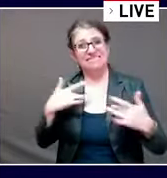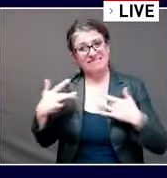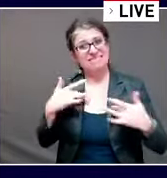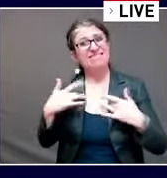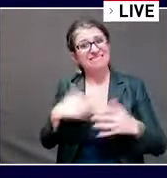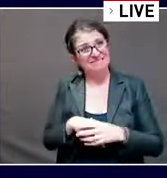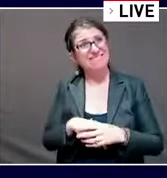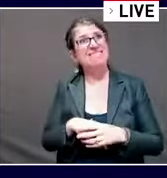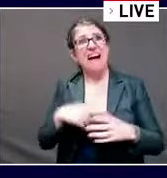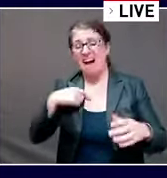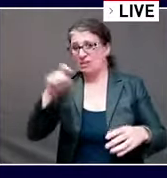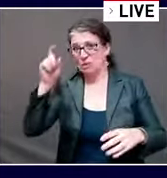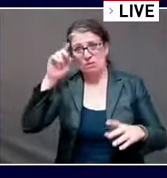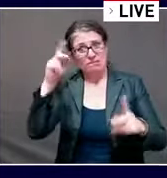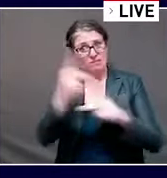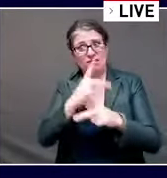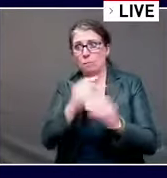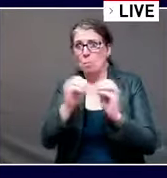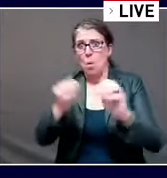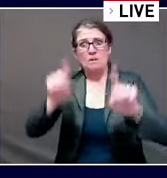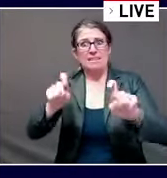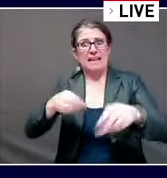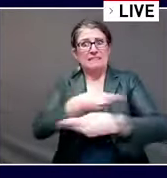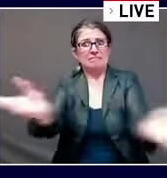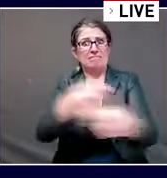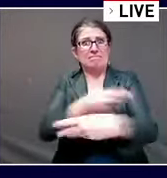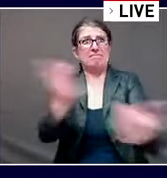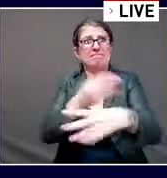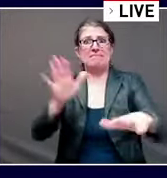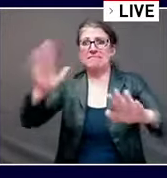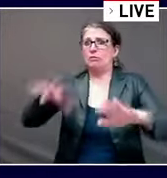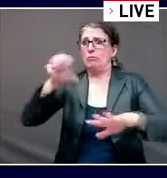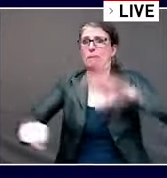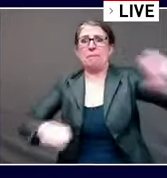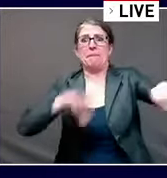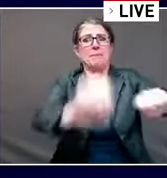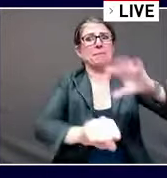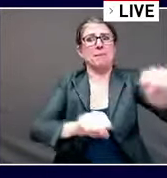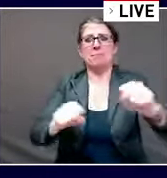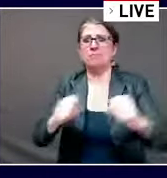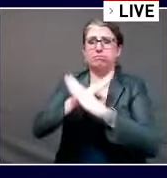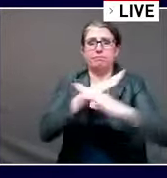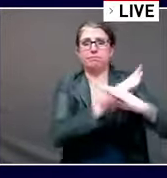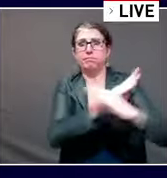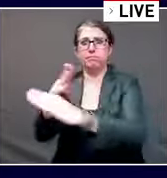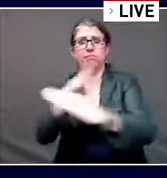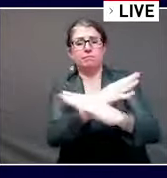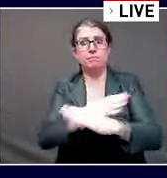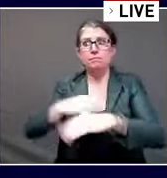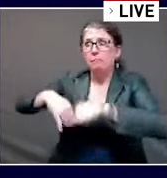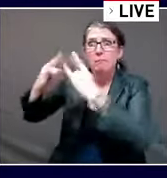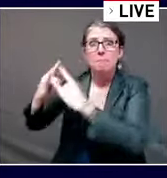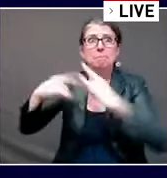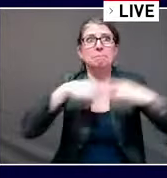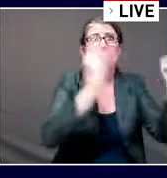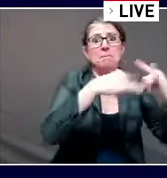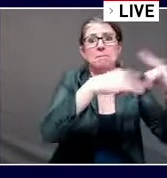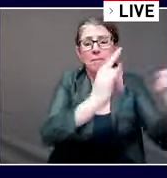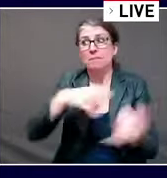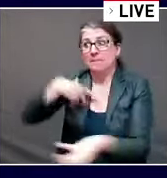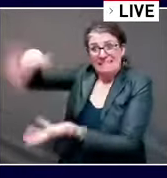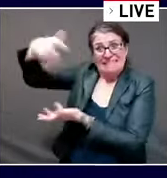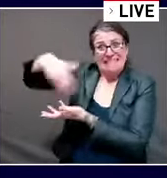as we see more testing numbers come in, that will help us better understand the ways in which the outbreak and pandemic are